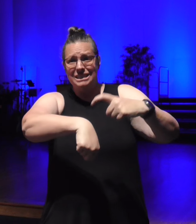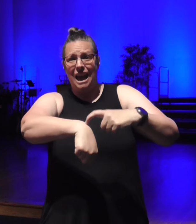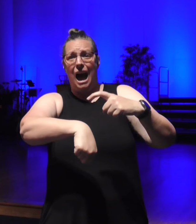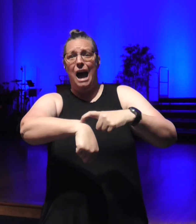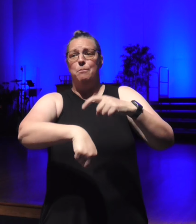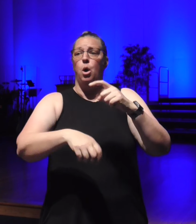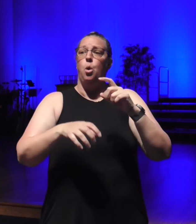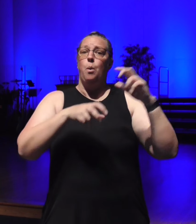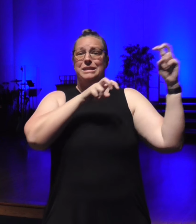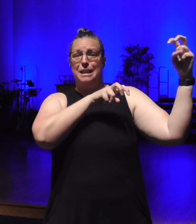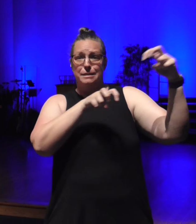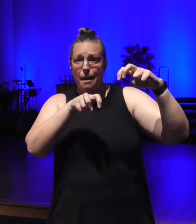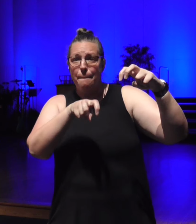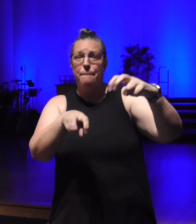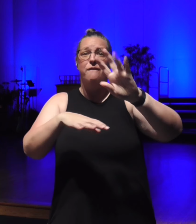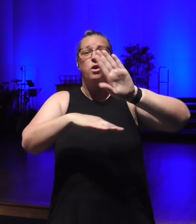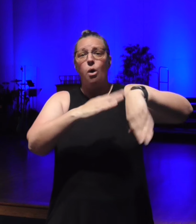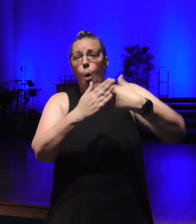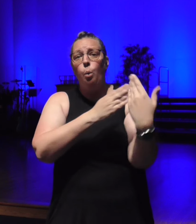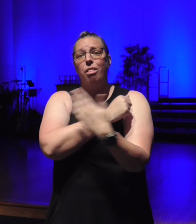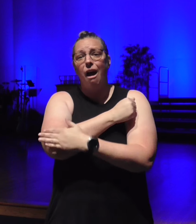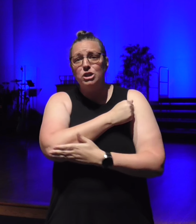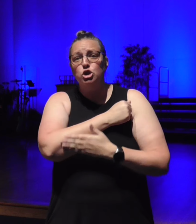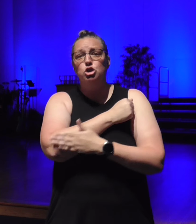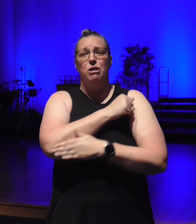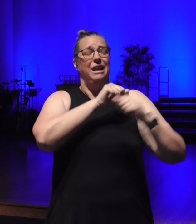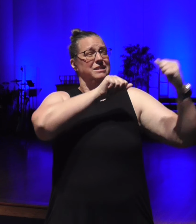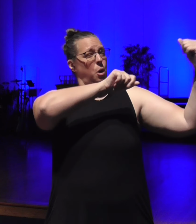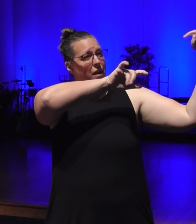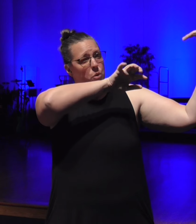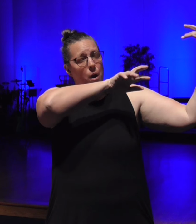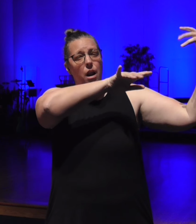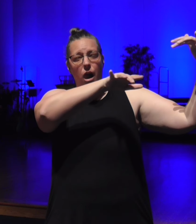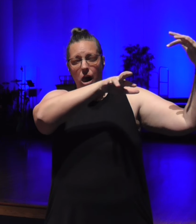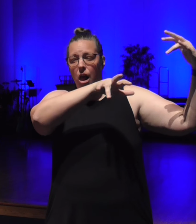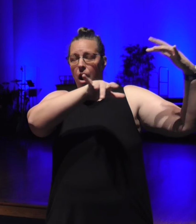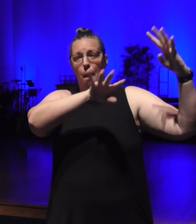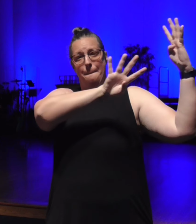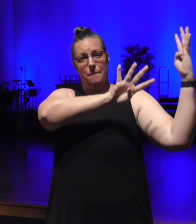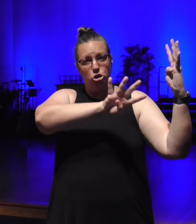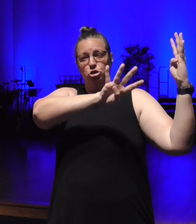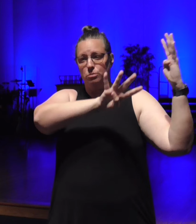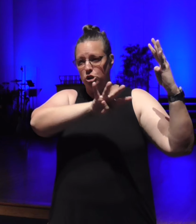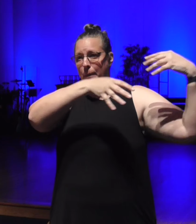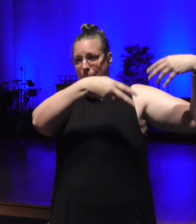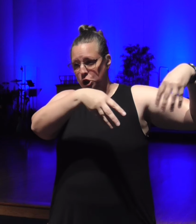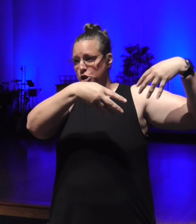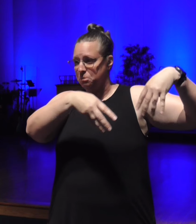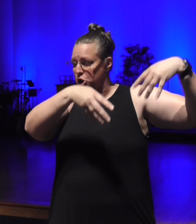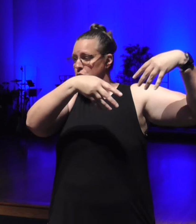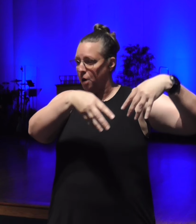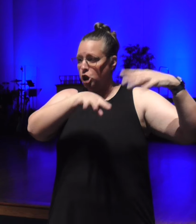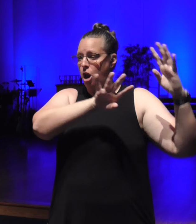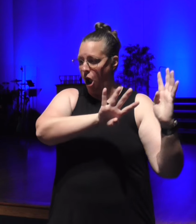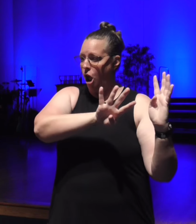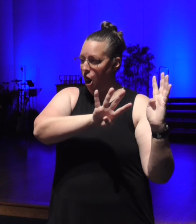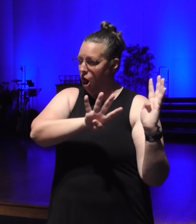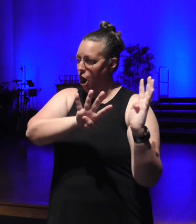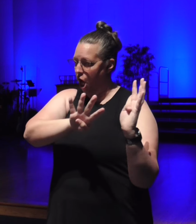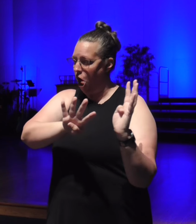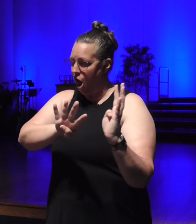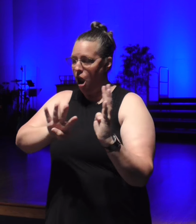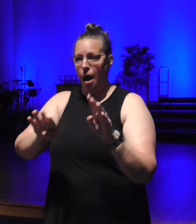in community, elders, children, communities marching together in progression to